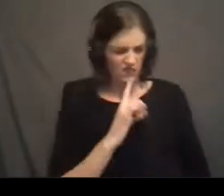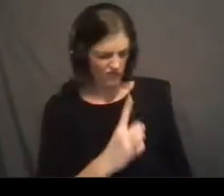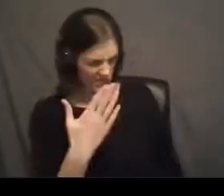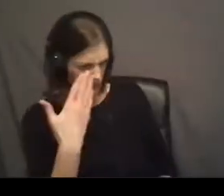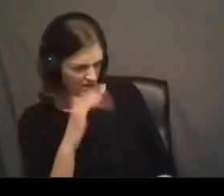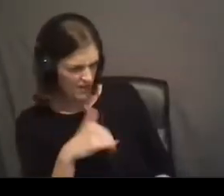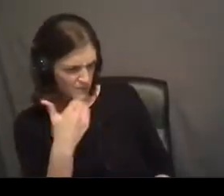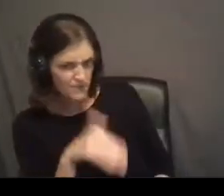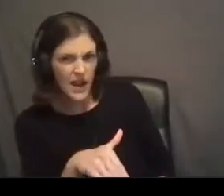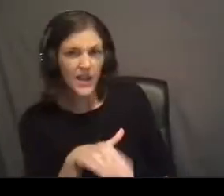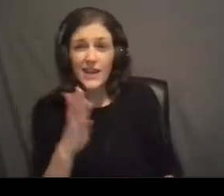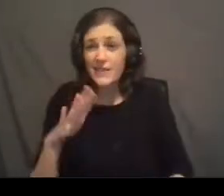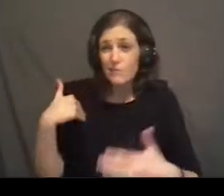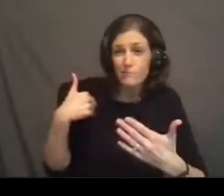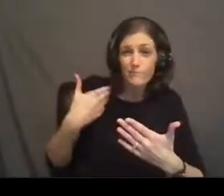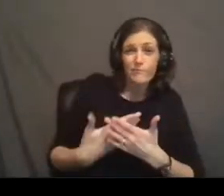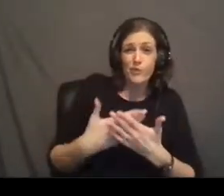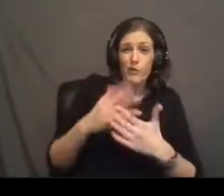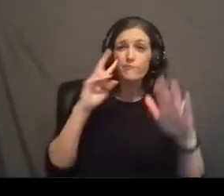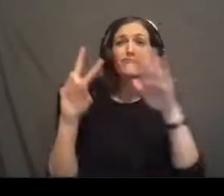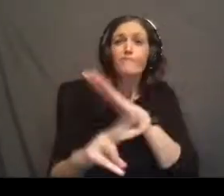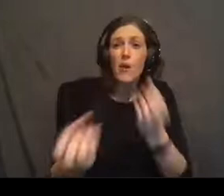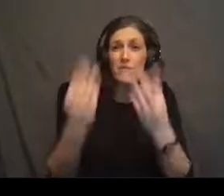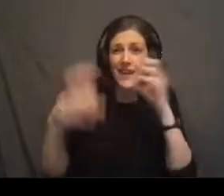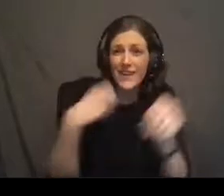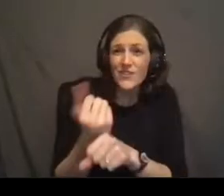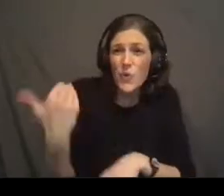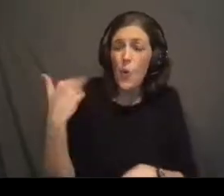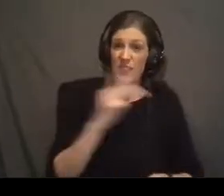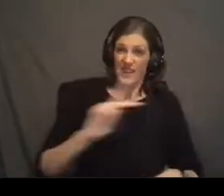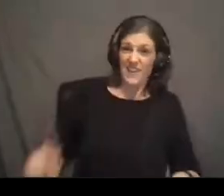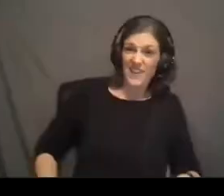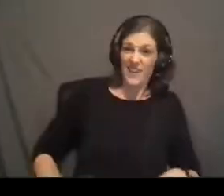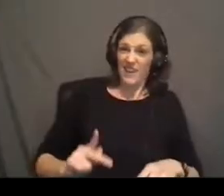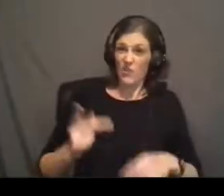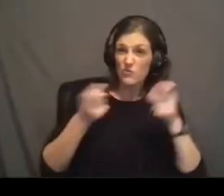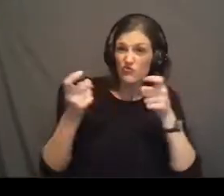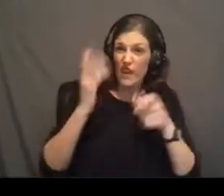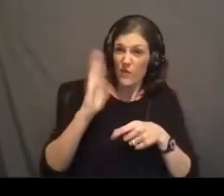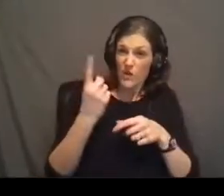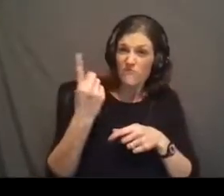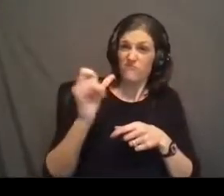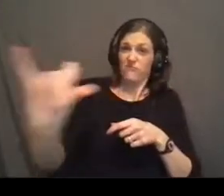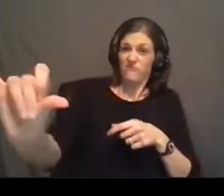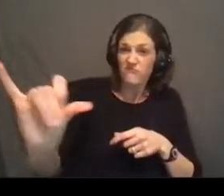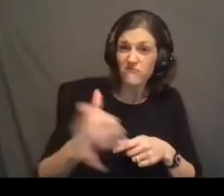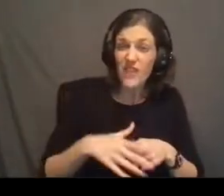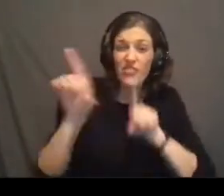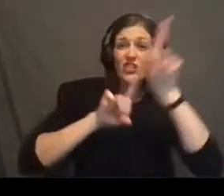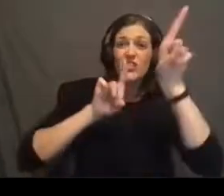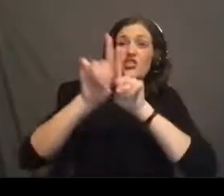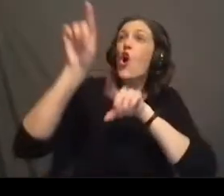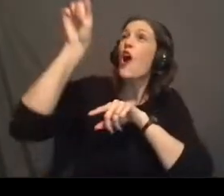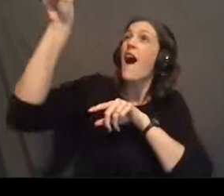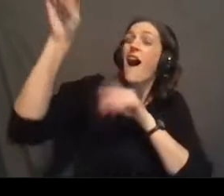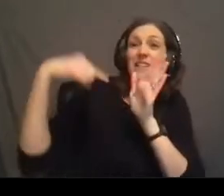His birth was foretold many years ago. The king whose reign would last forever. The star in the sky was a